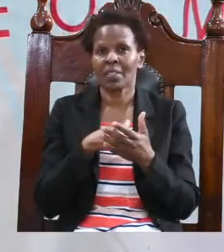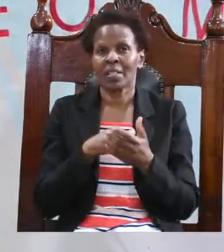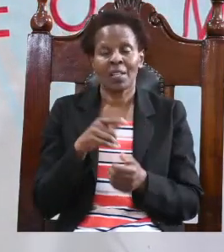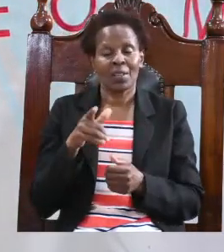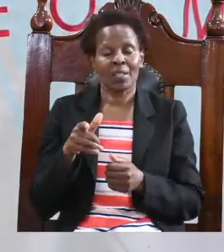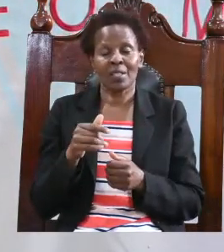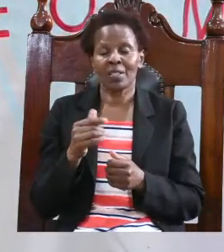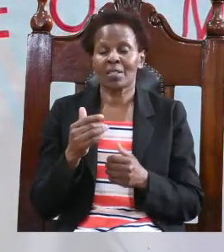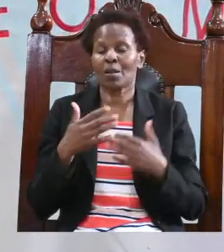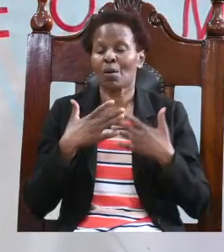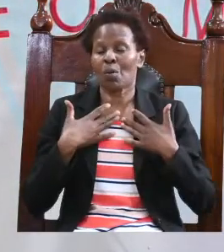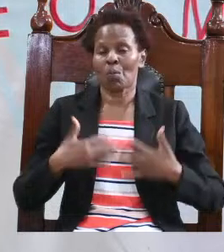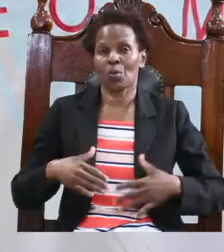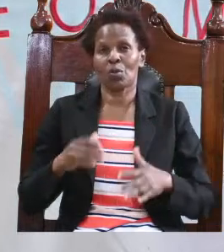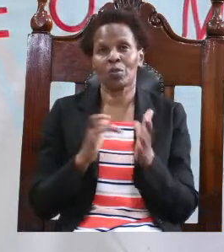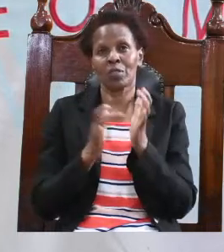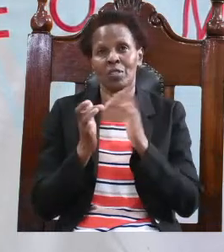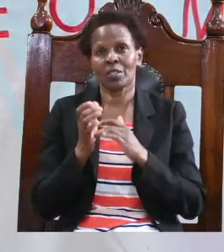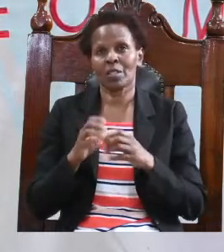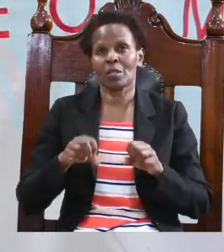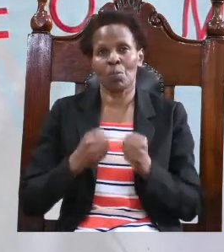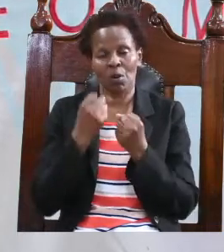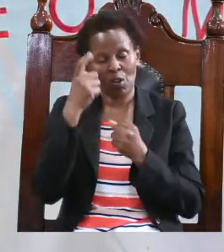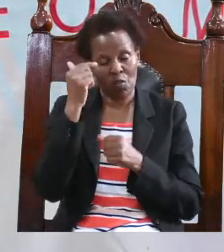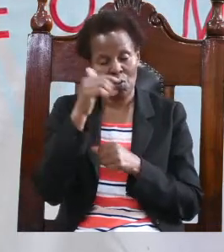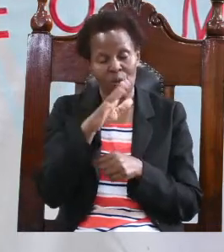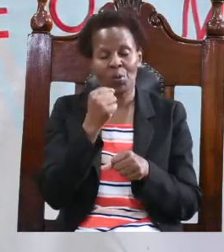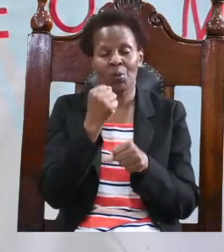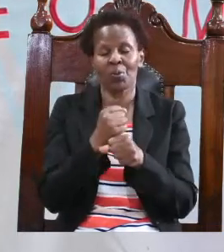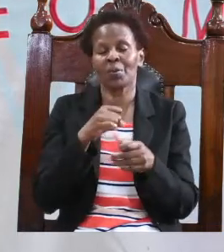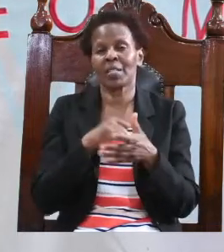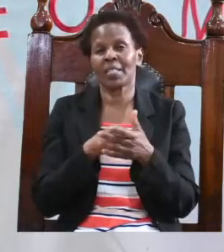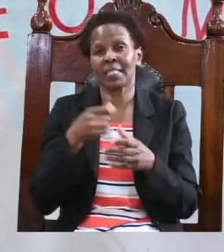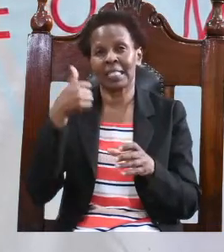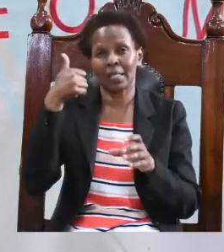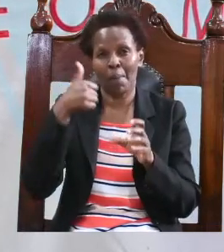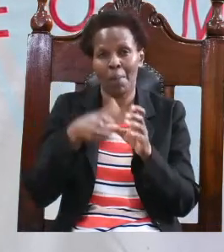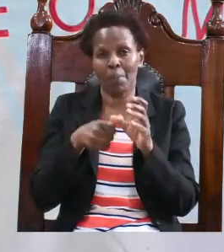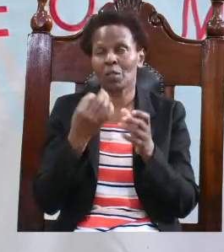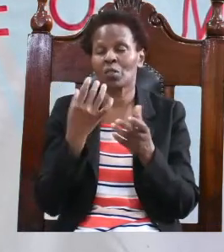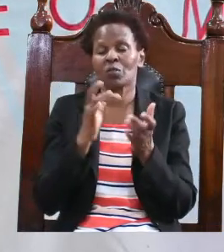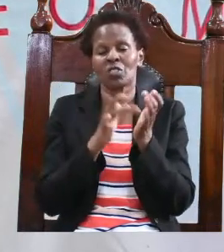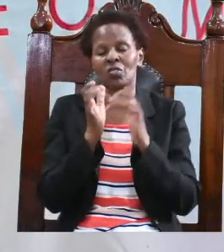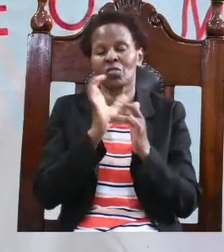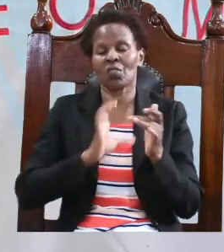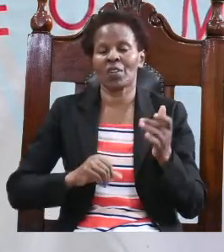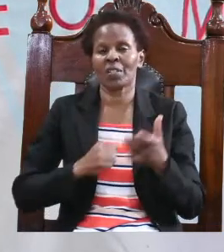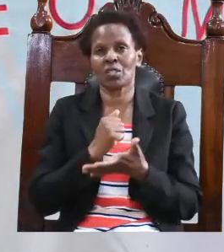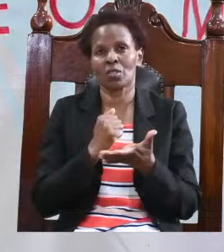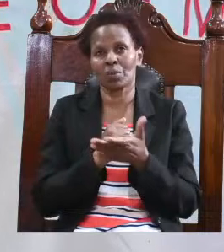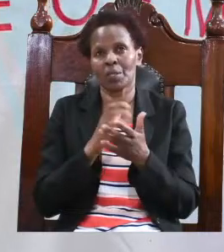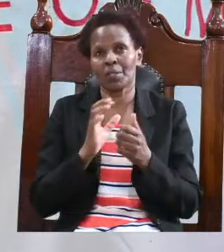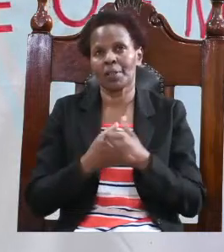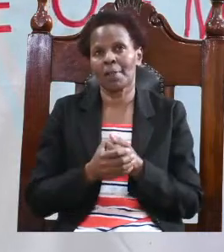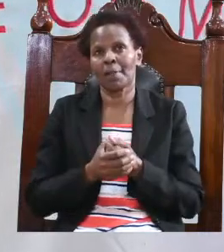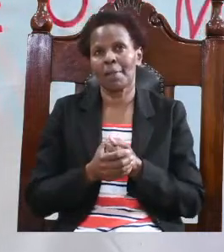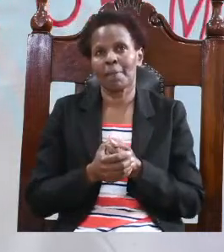is my body, broken for you, do this in remembrance of me. Amen.